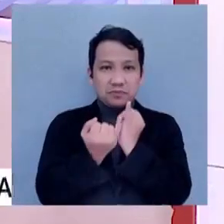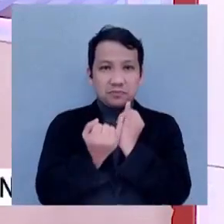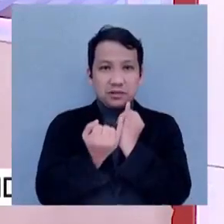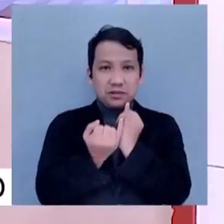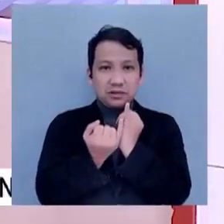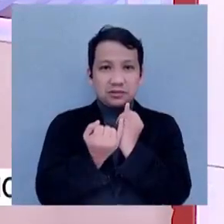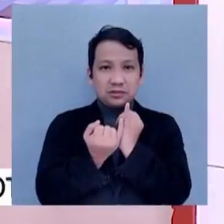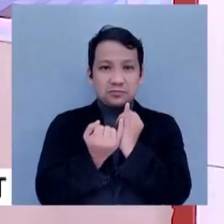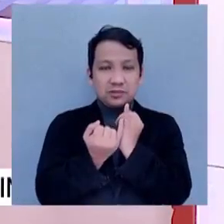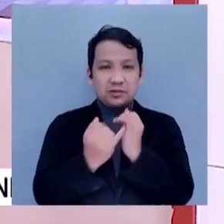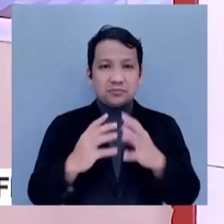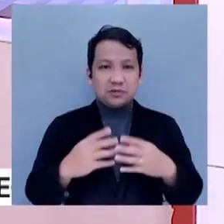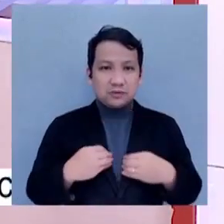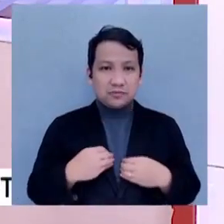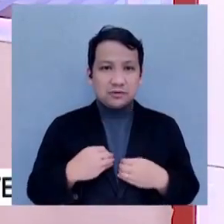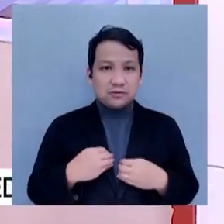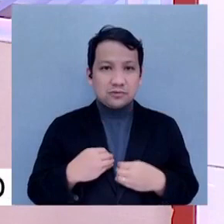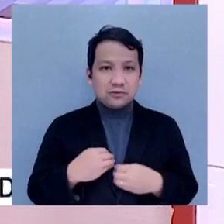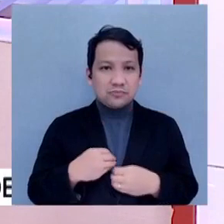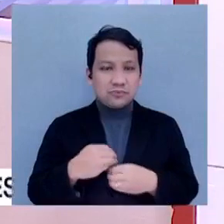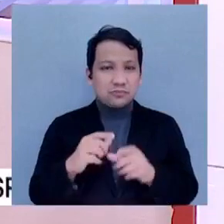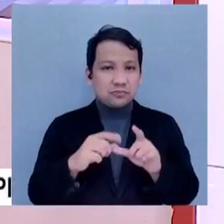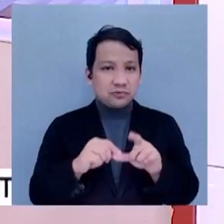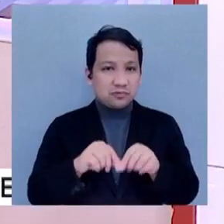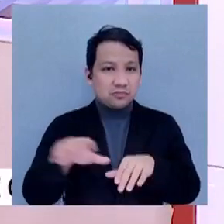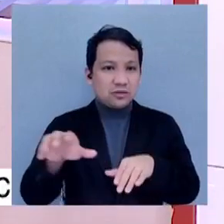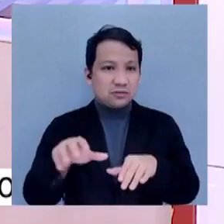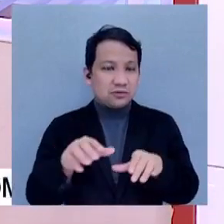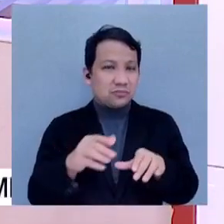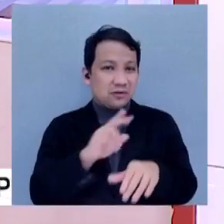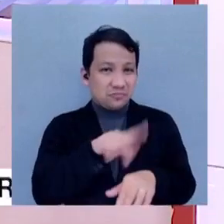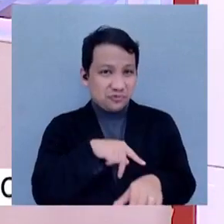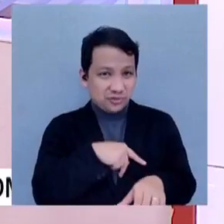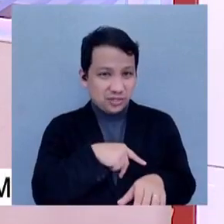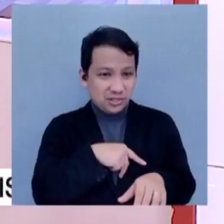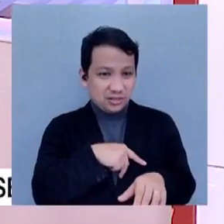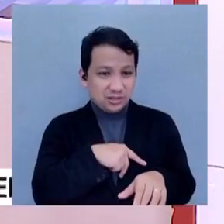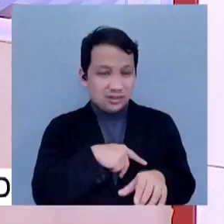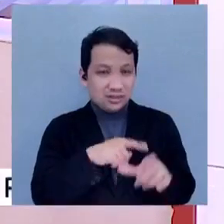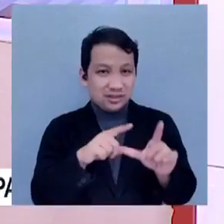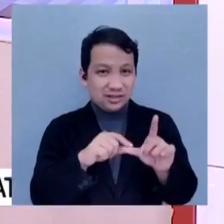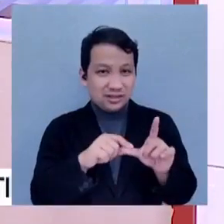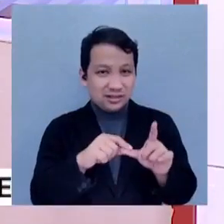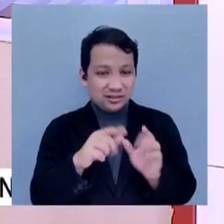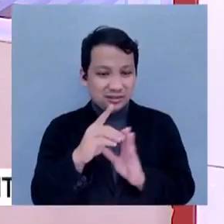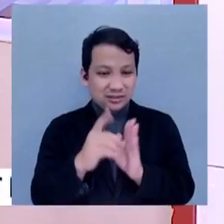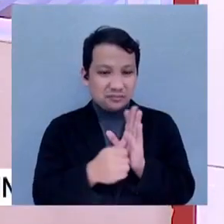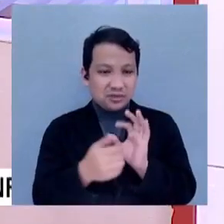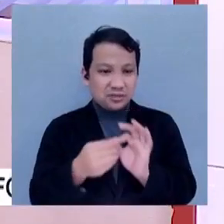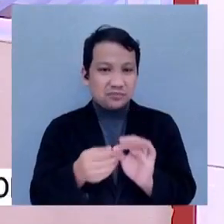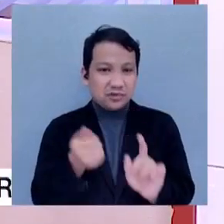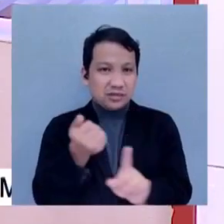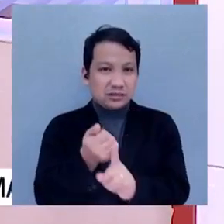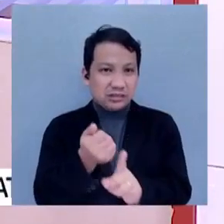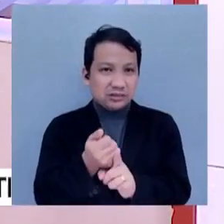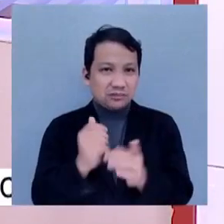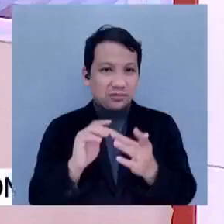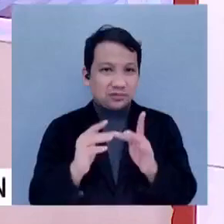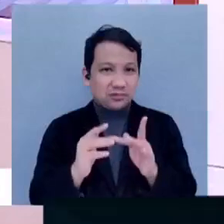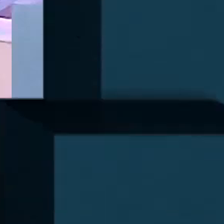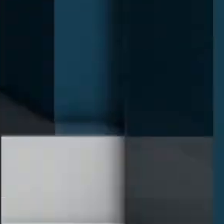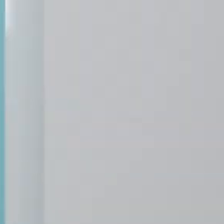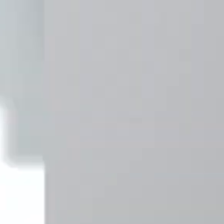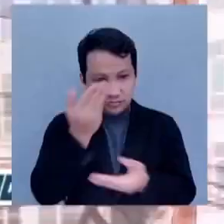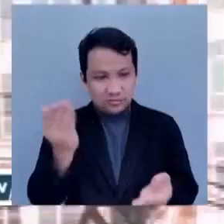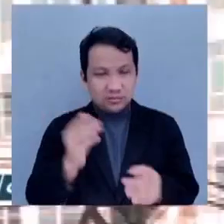of some of its members were compromised in a cyber attack on its online system. Joyce Balancho reports.